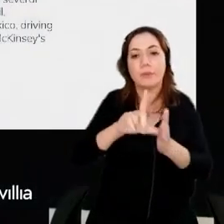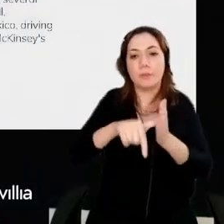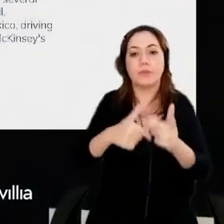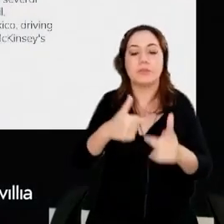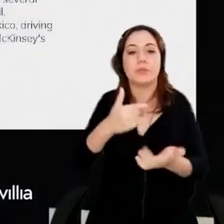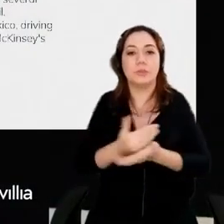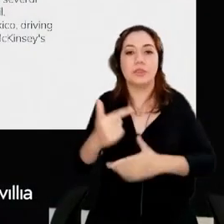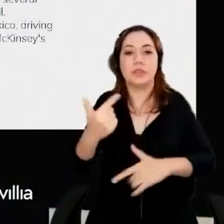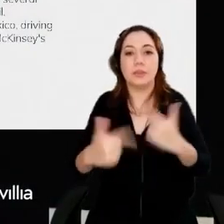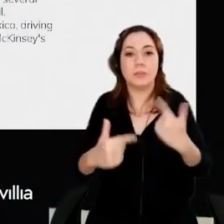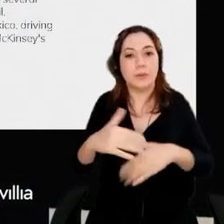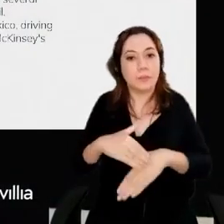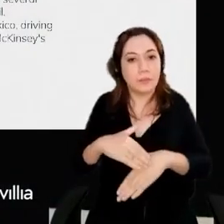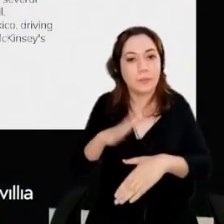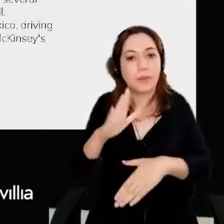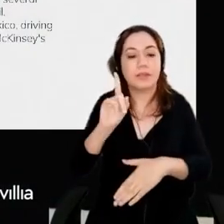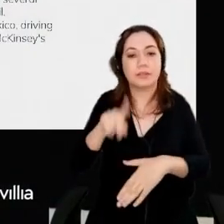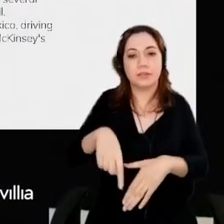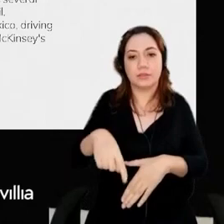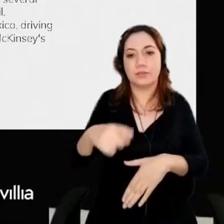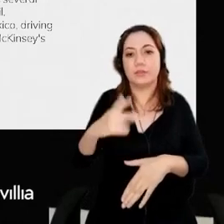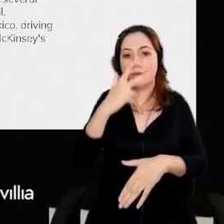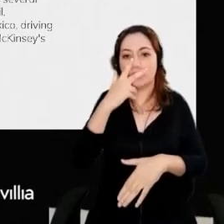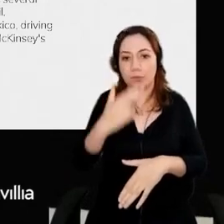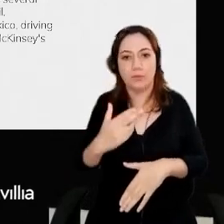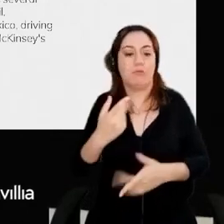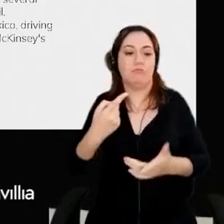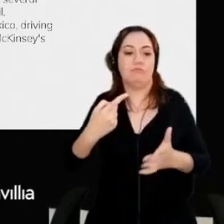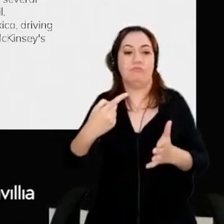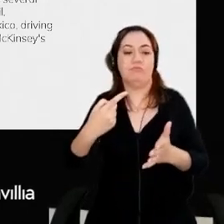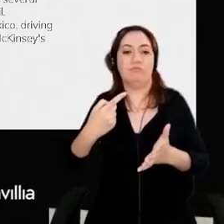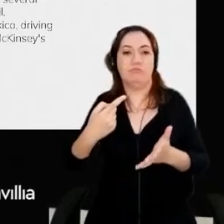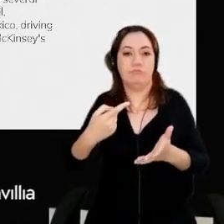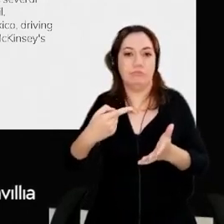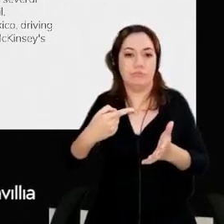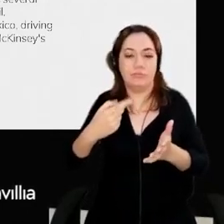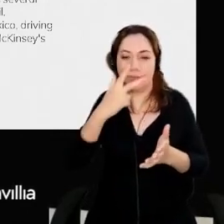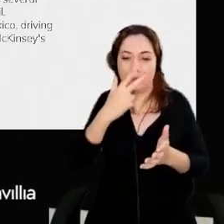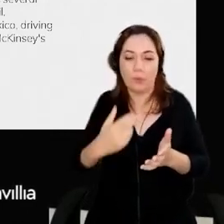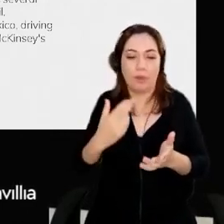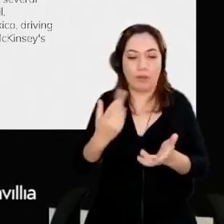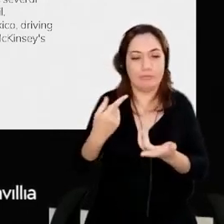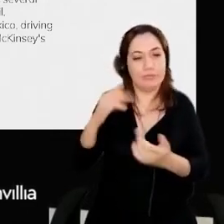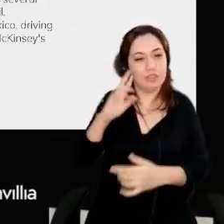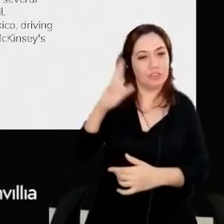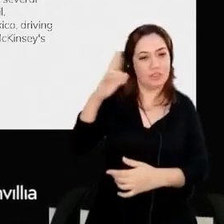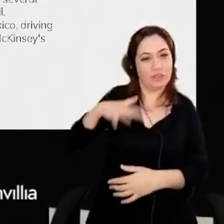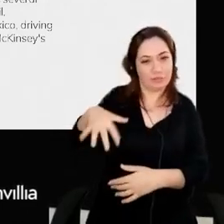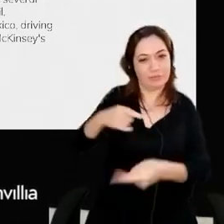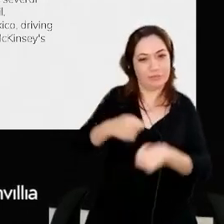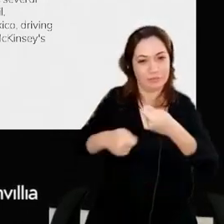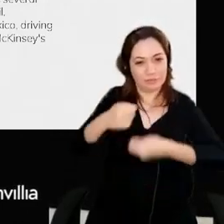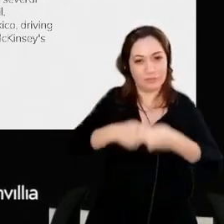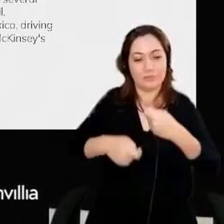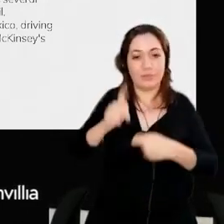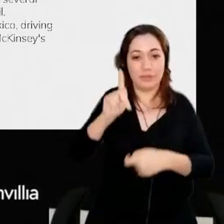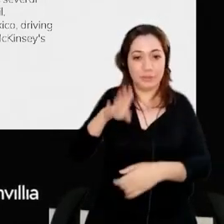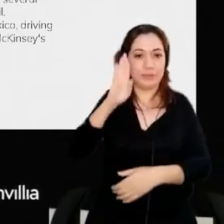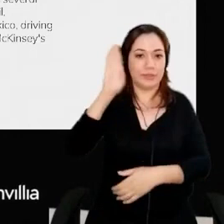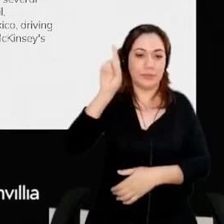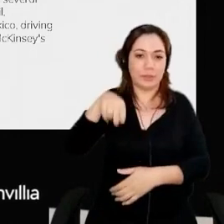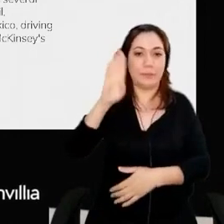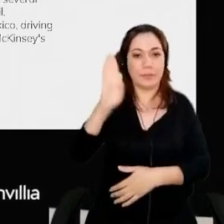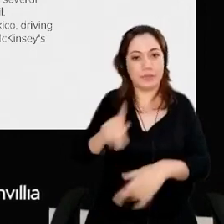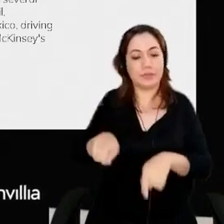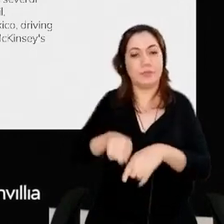an executive in service companies, mainly in Brazil and in Latin America region. Then I have